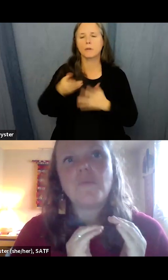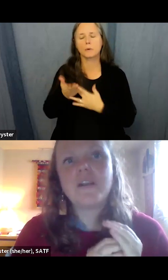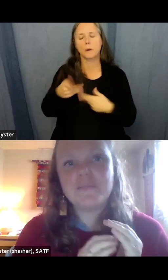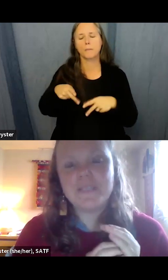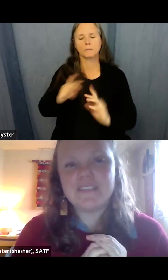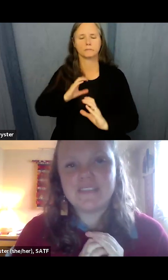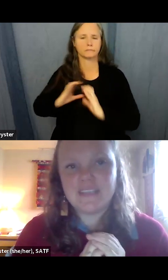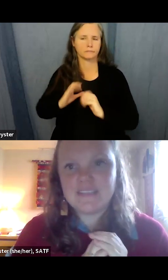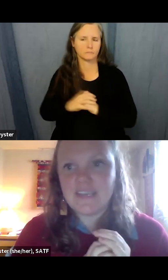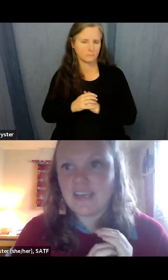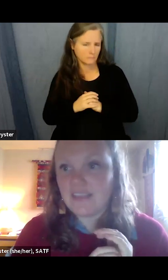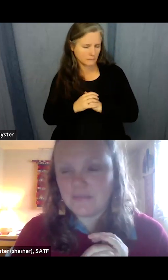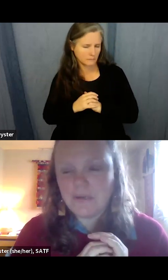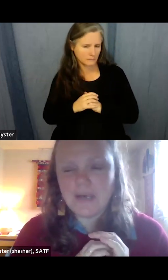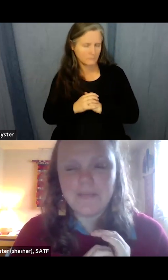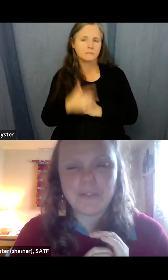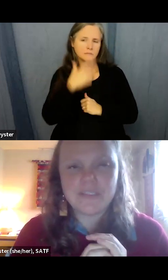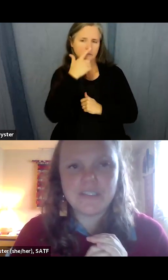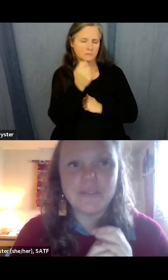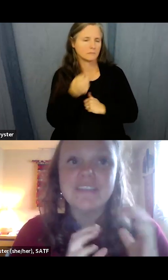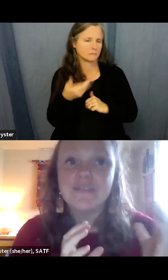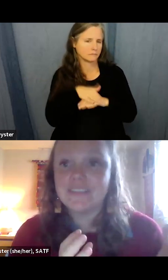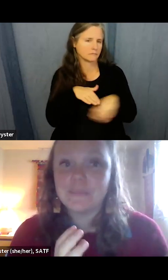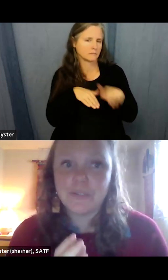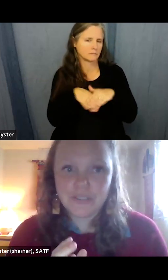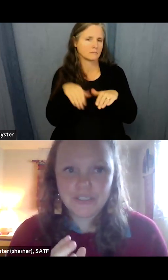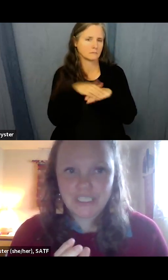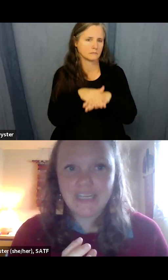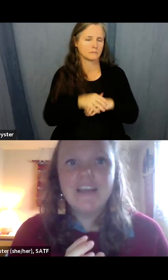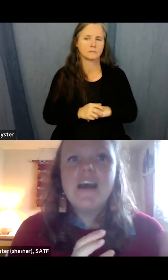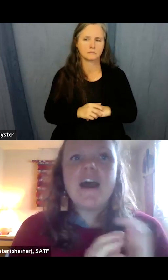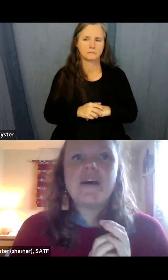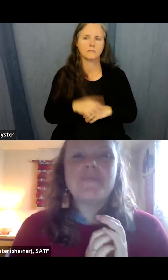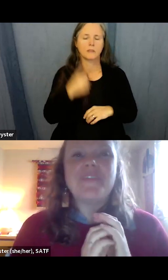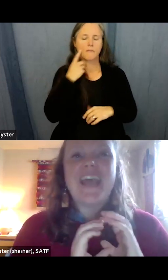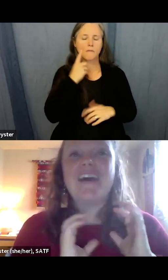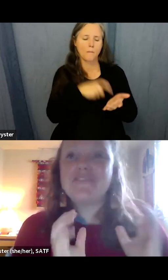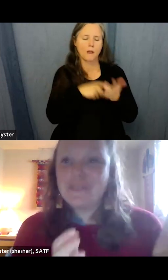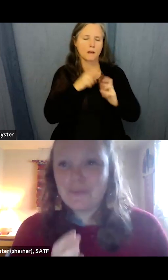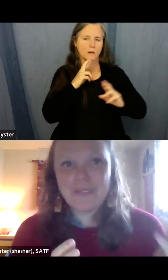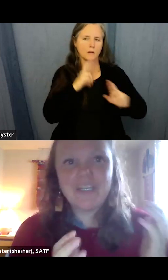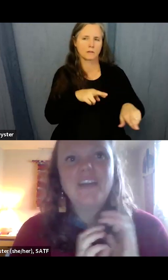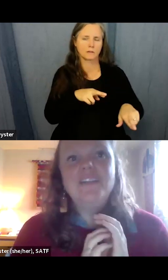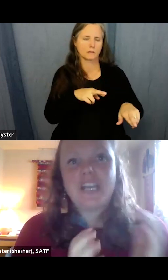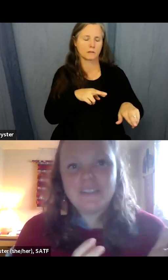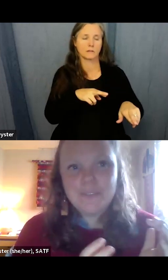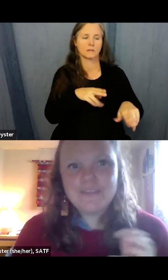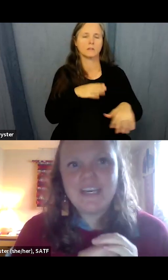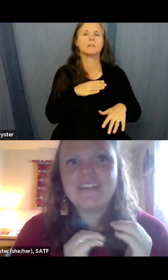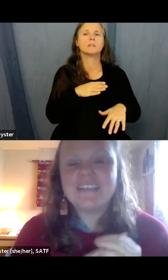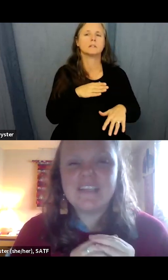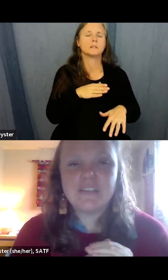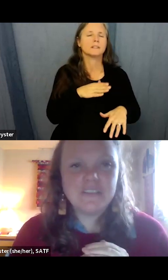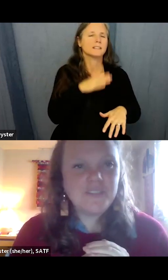And one of the pieces that is, I think, important to note is, for example, clergy have to report child